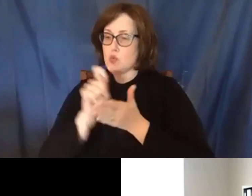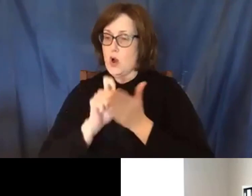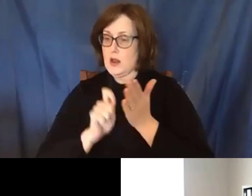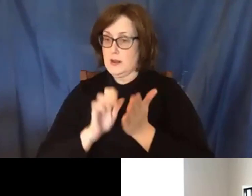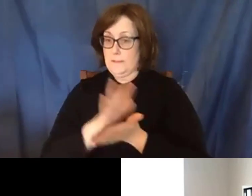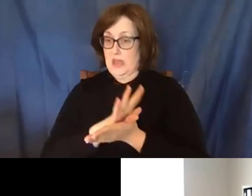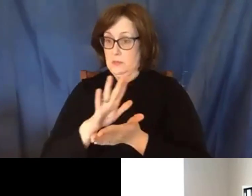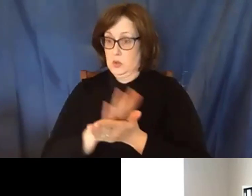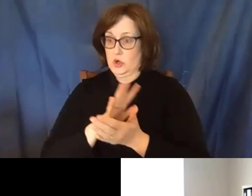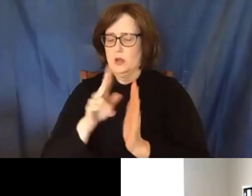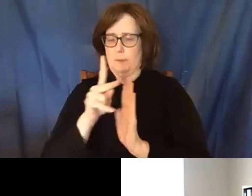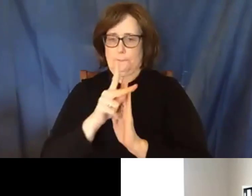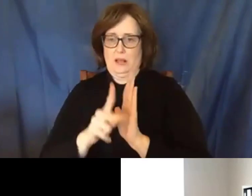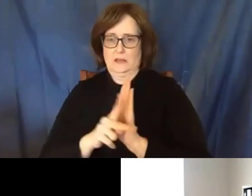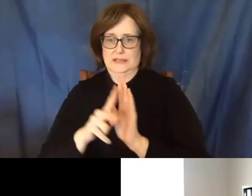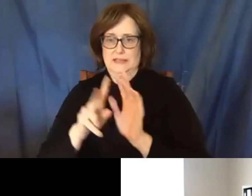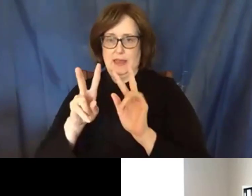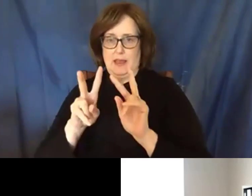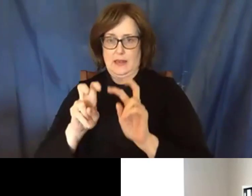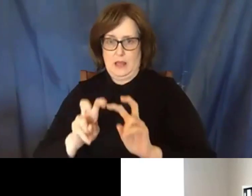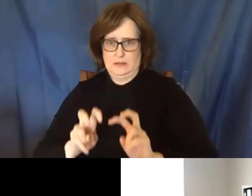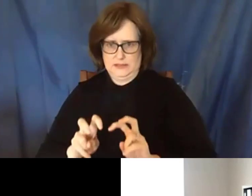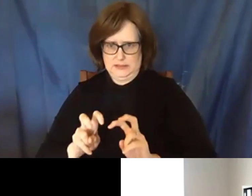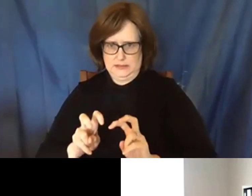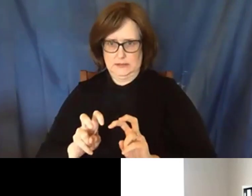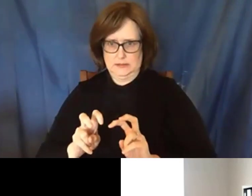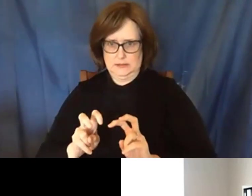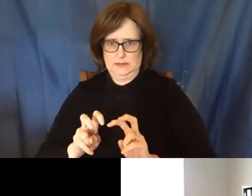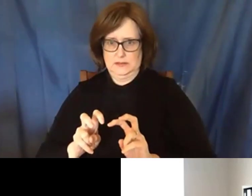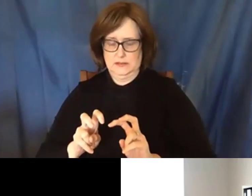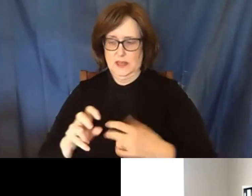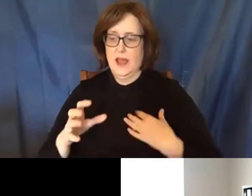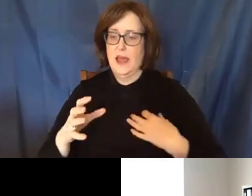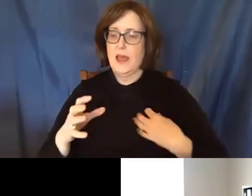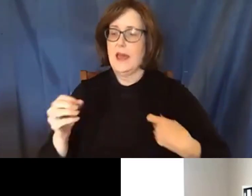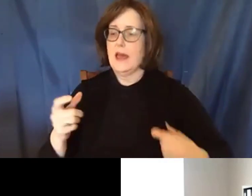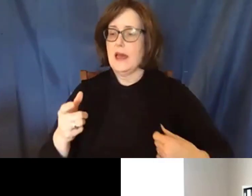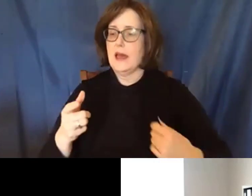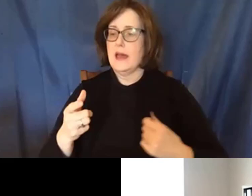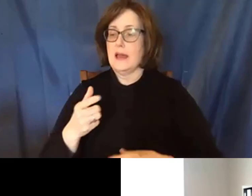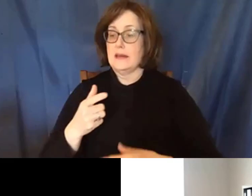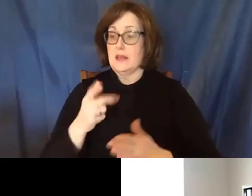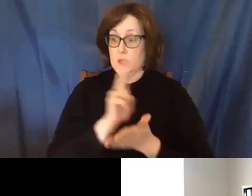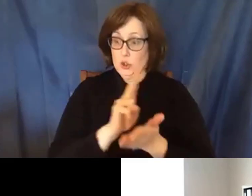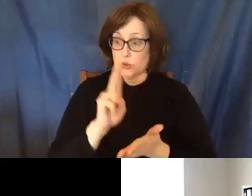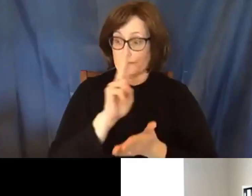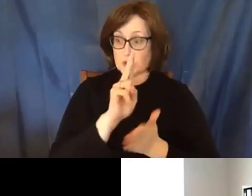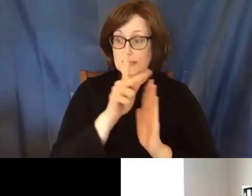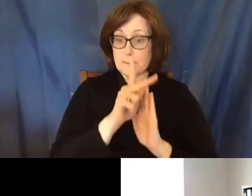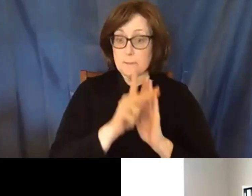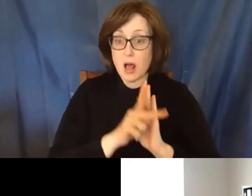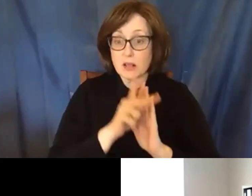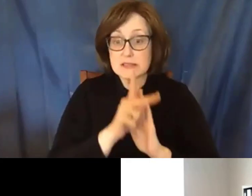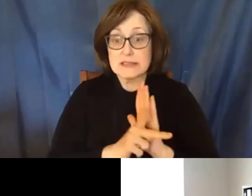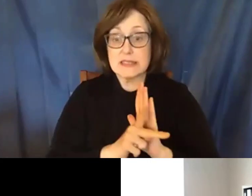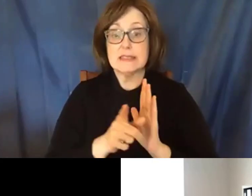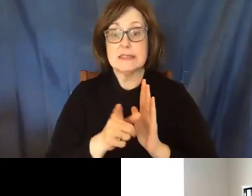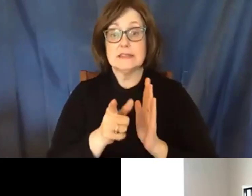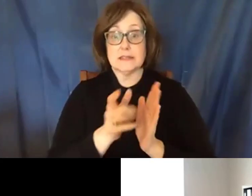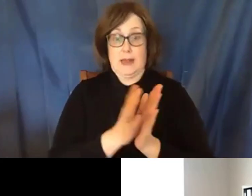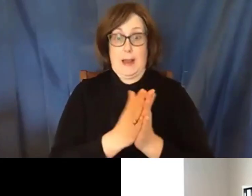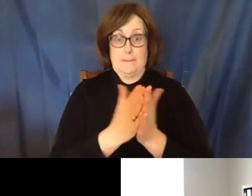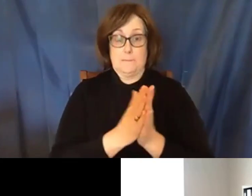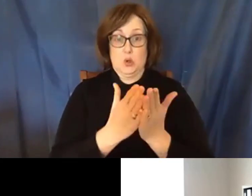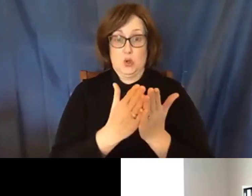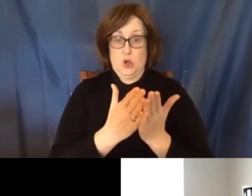I asked them to actually look at the policies, our handbooks, everything at the university, and to evaluate